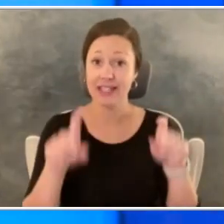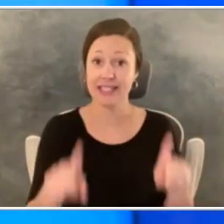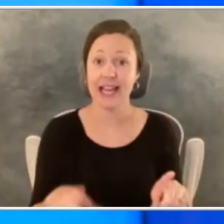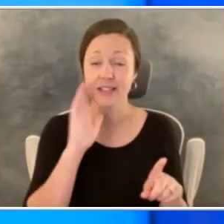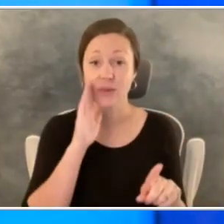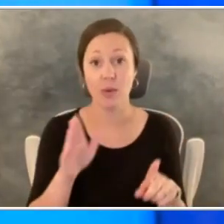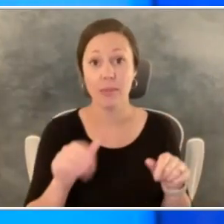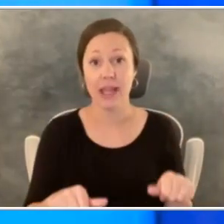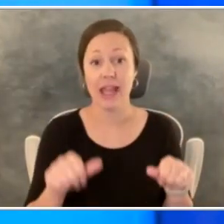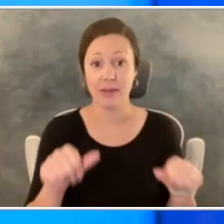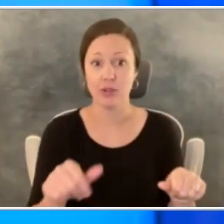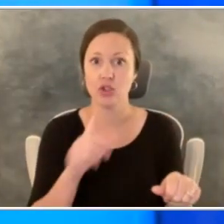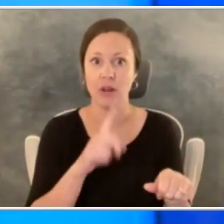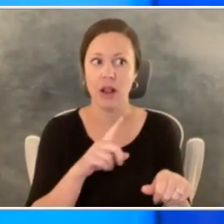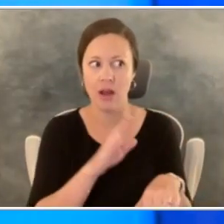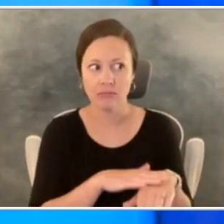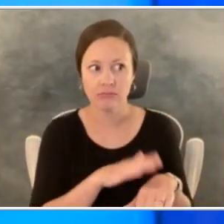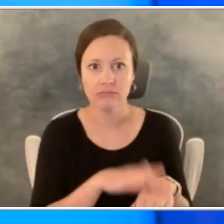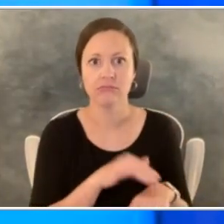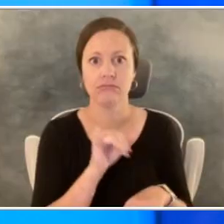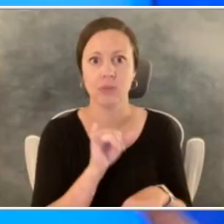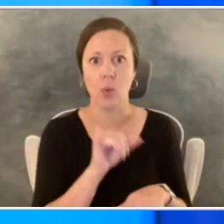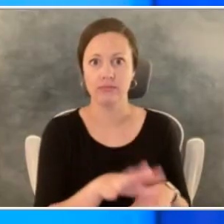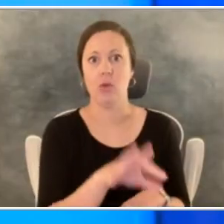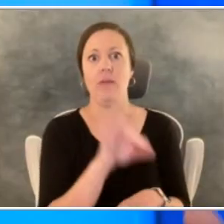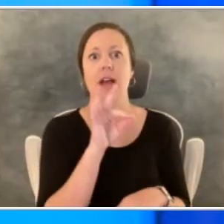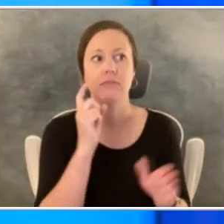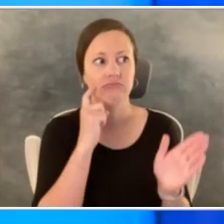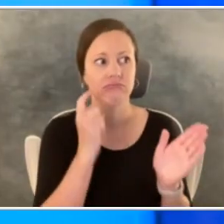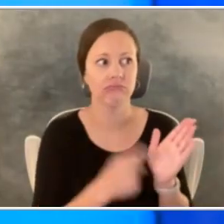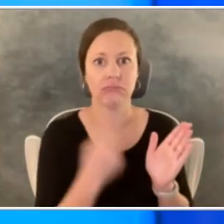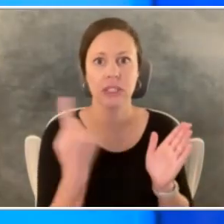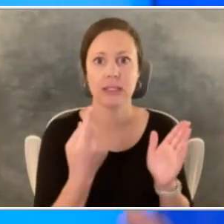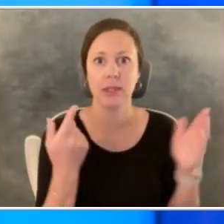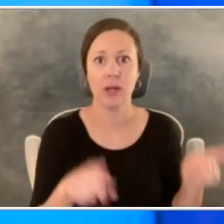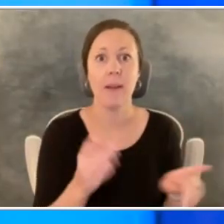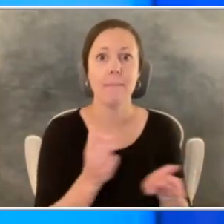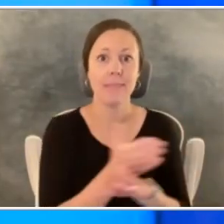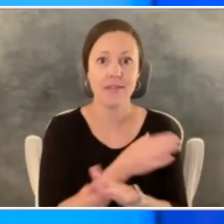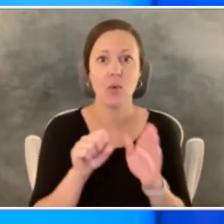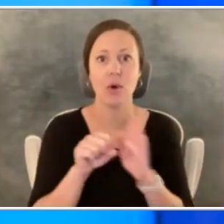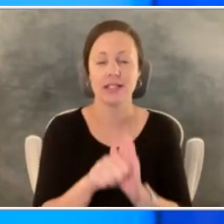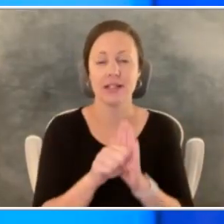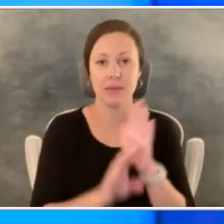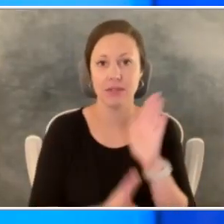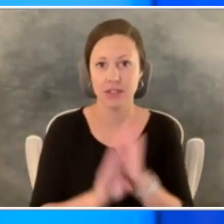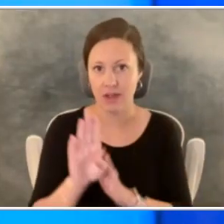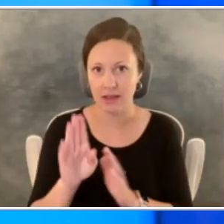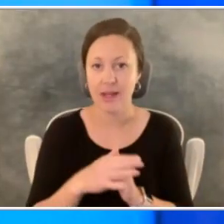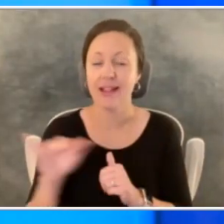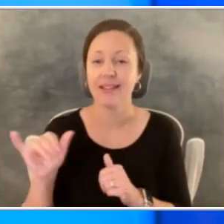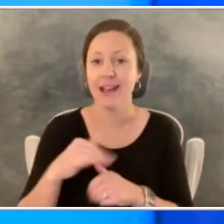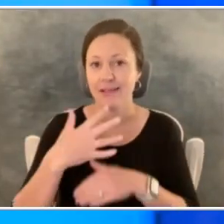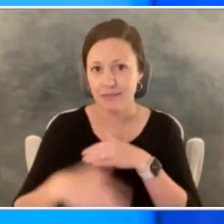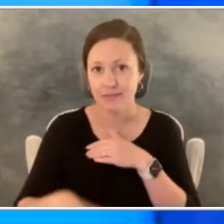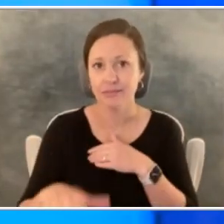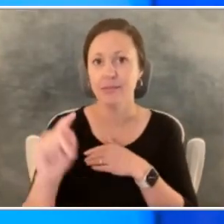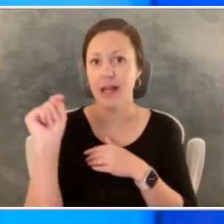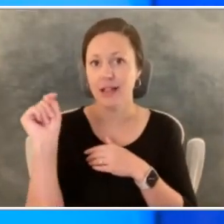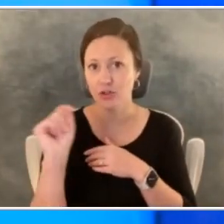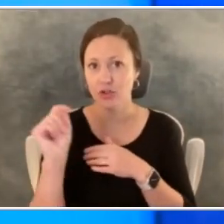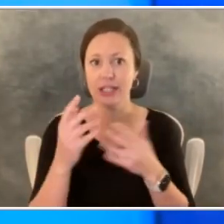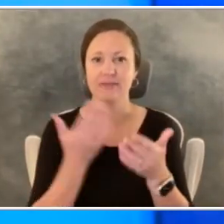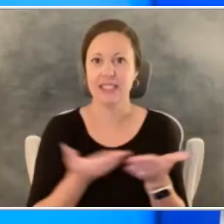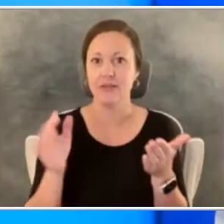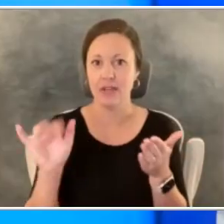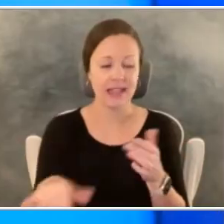alarm us that something may be going on before a patient develops symptoms like blood in the urine and whatever. And of course, as early as we catch it